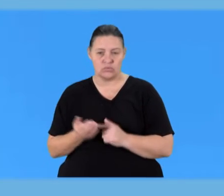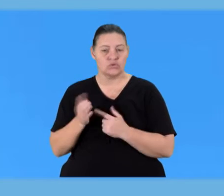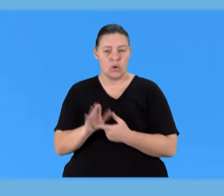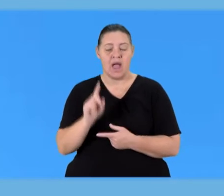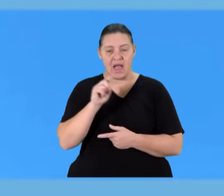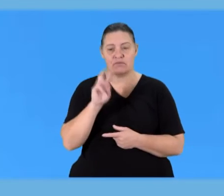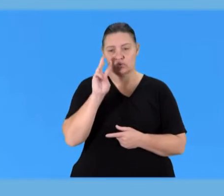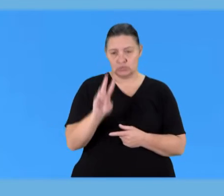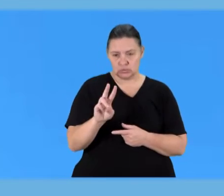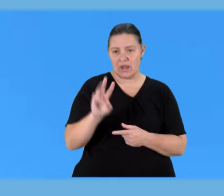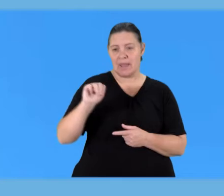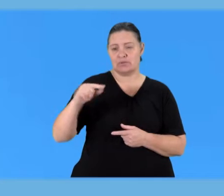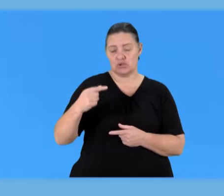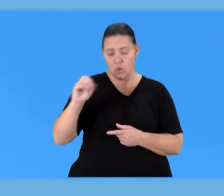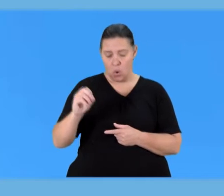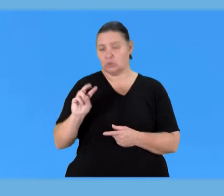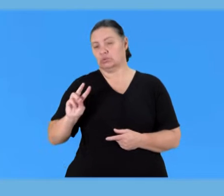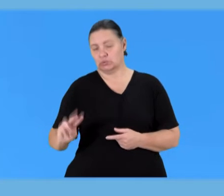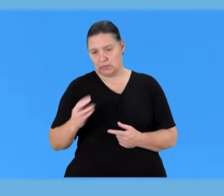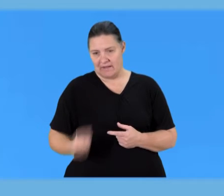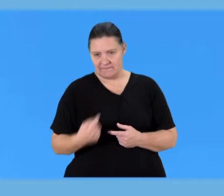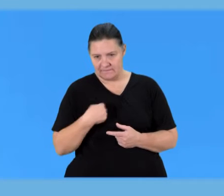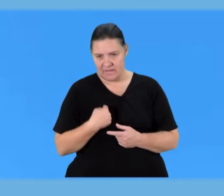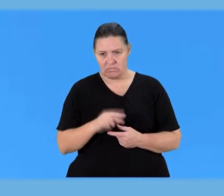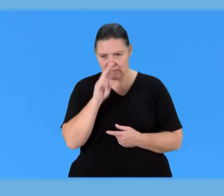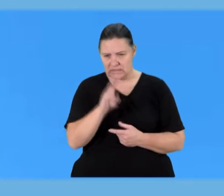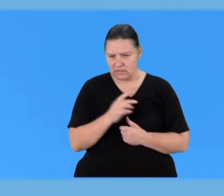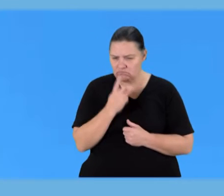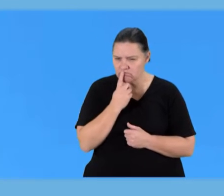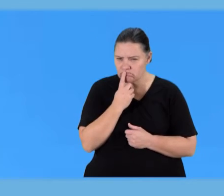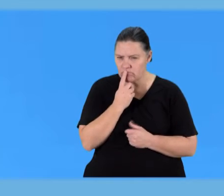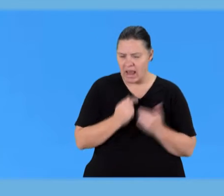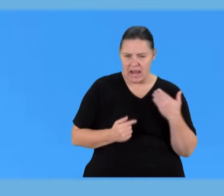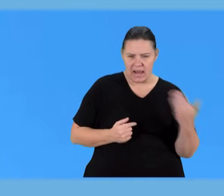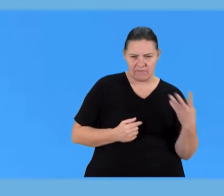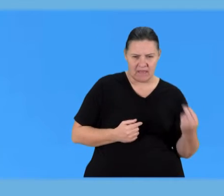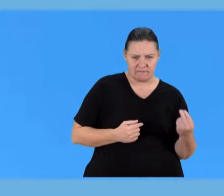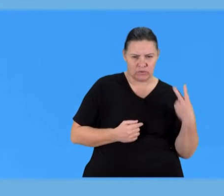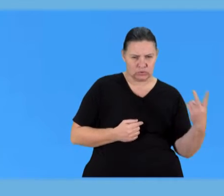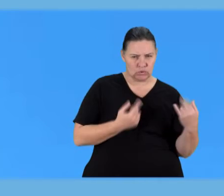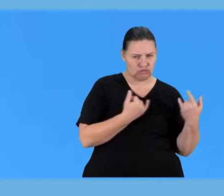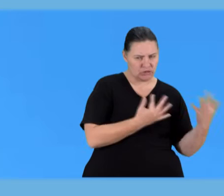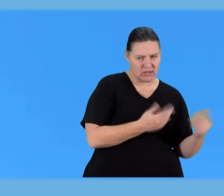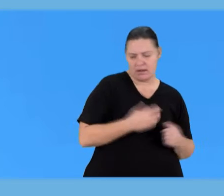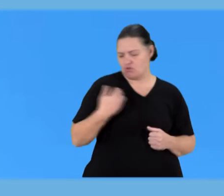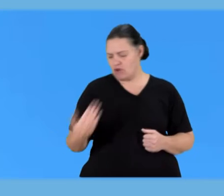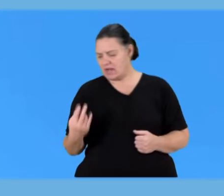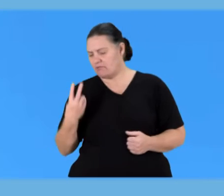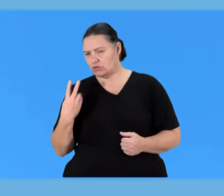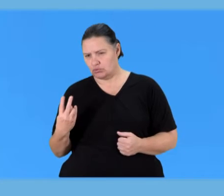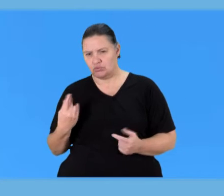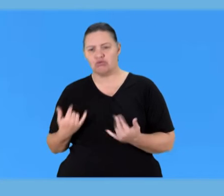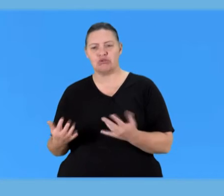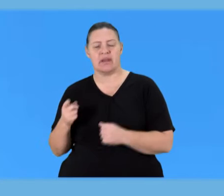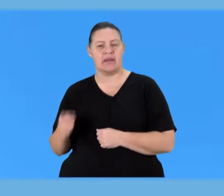to show that now I have 2 molecules of magnesium oxide. Now you notice that now on the left-hand side you have 2 green circles,